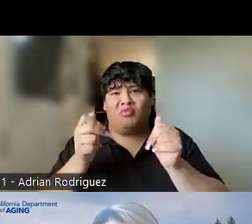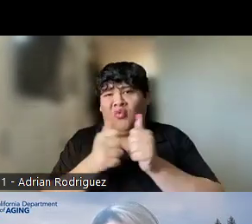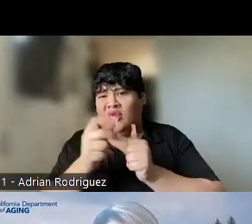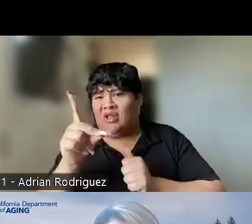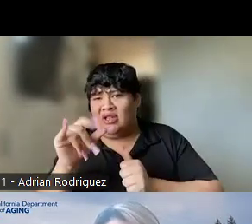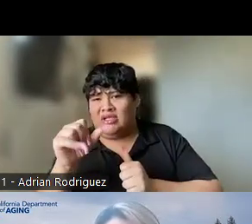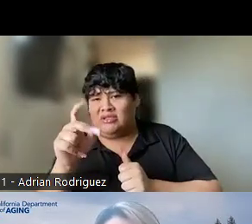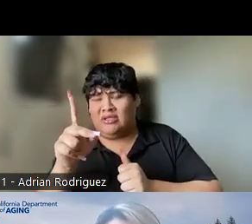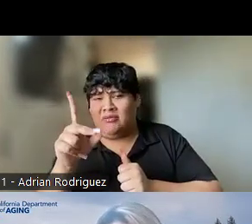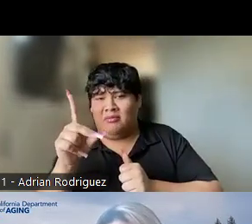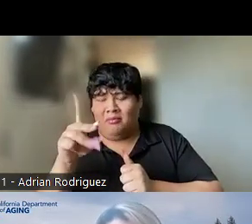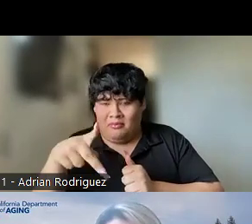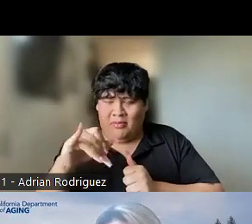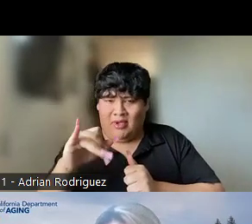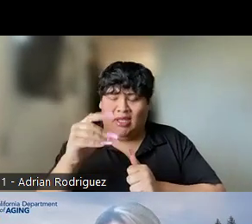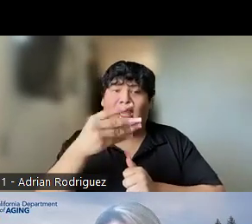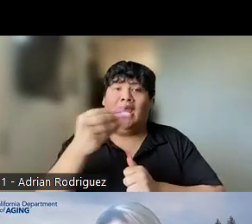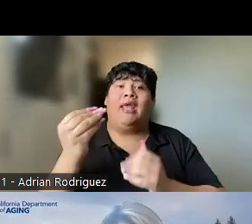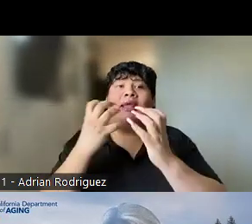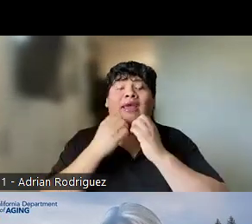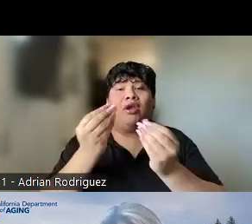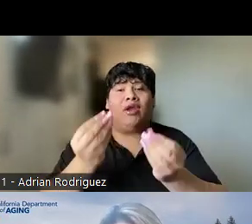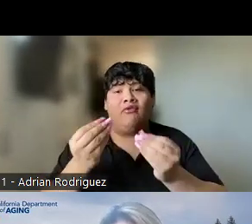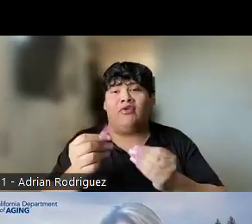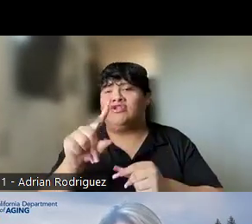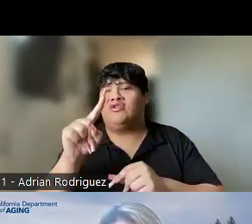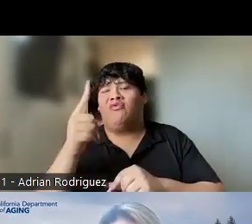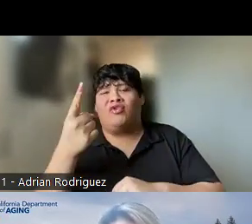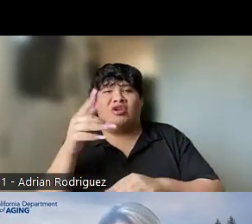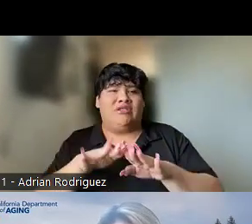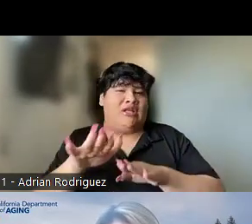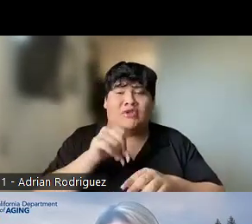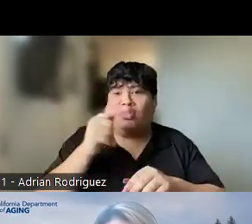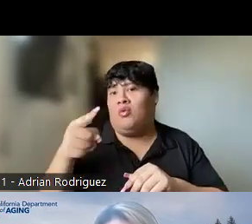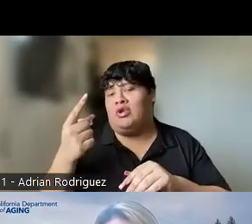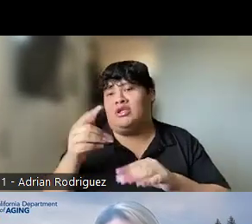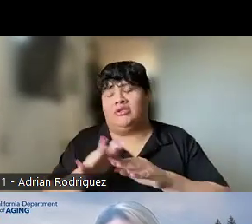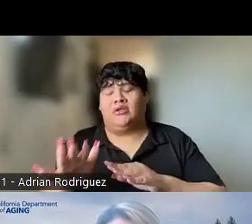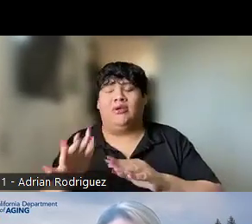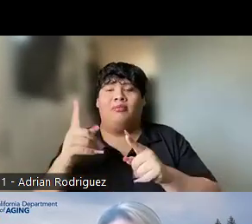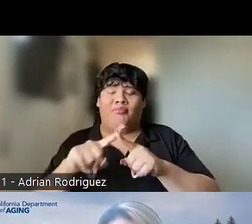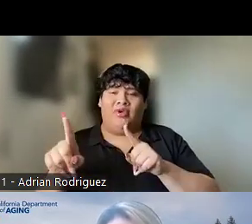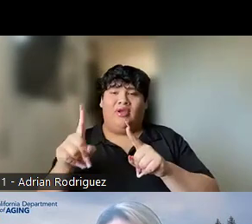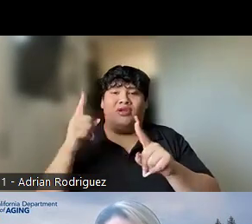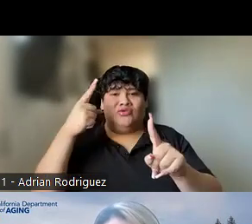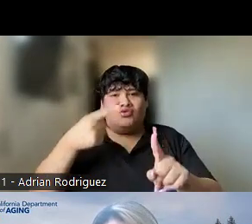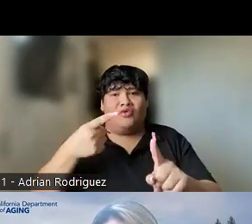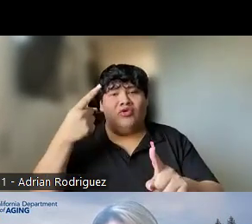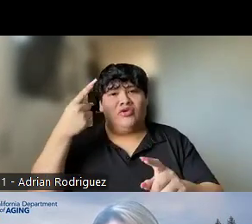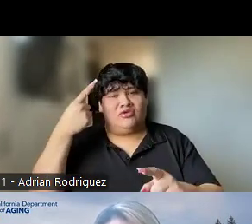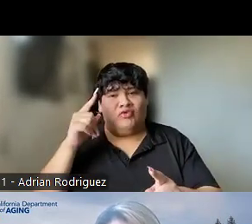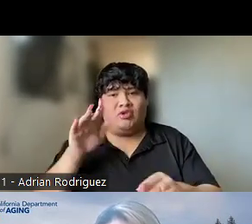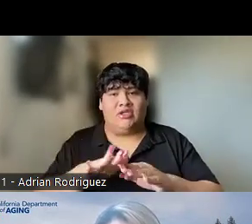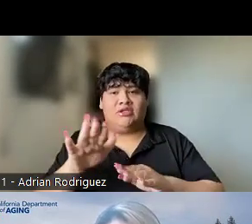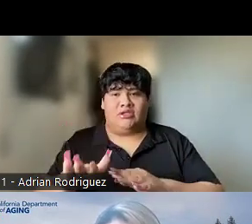and caregivers. This is the first step, but not the only step. It's a first step towards a no wrong